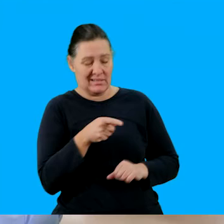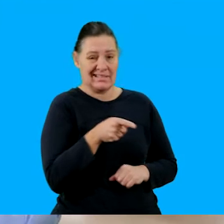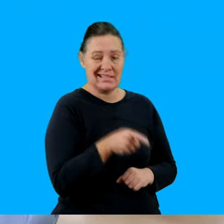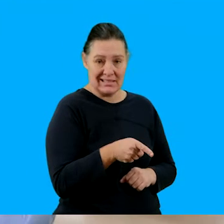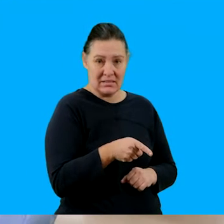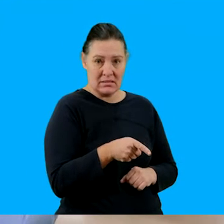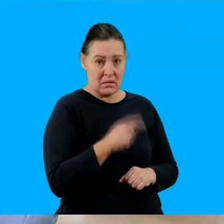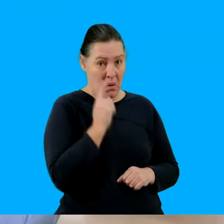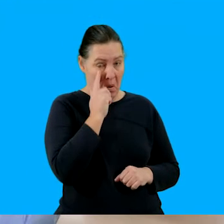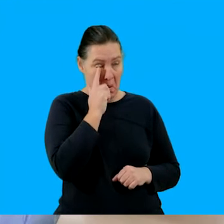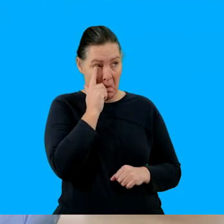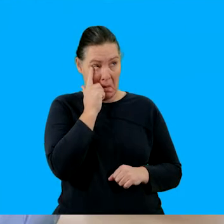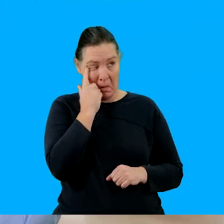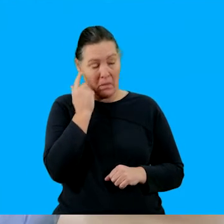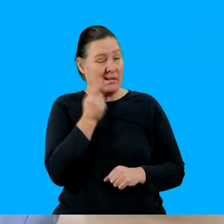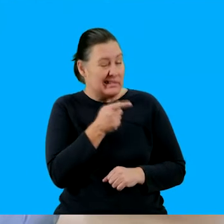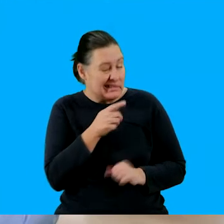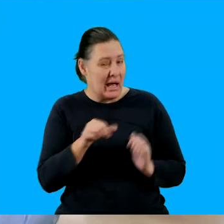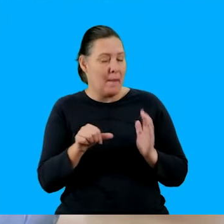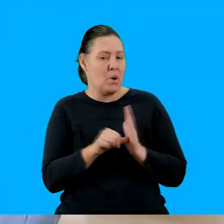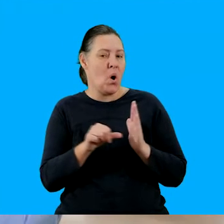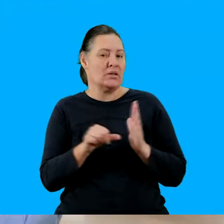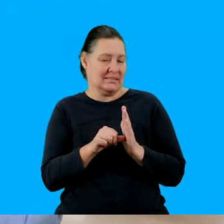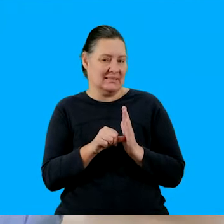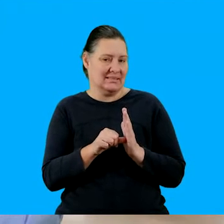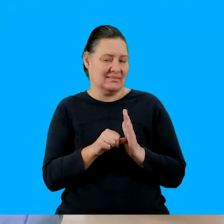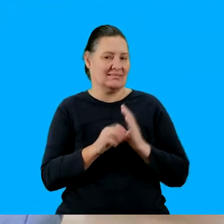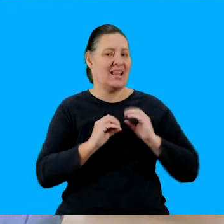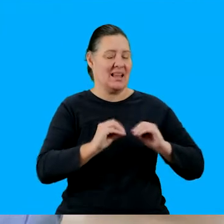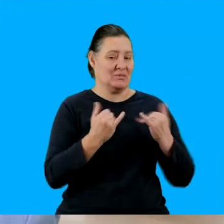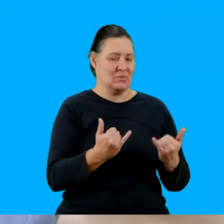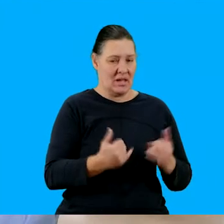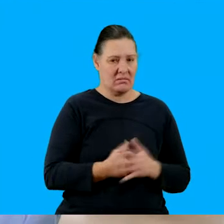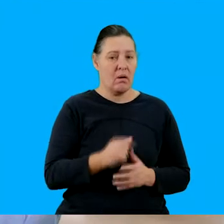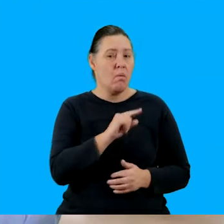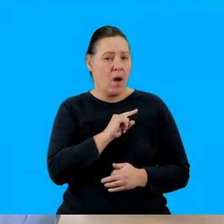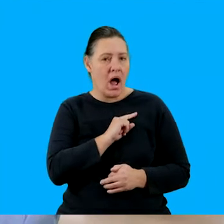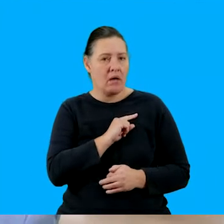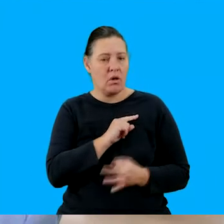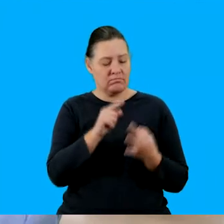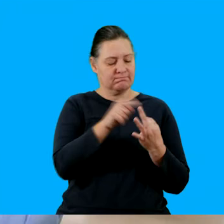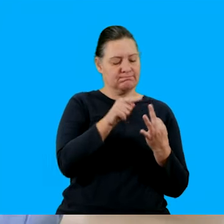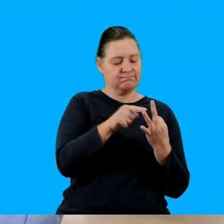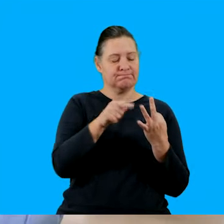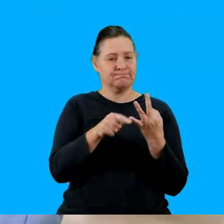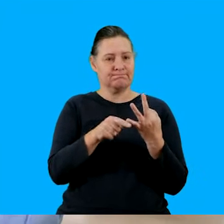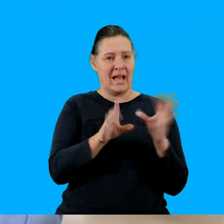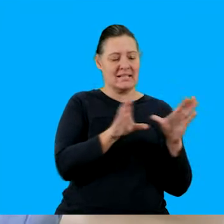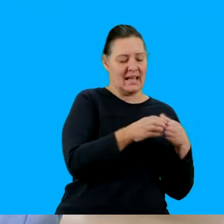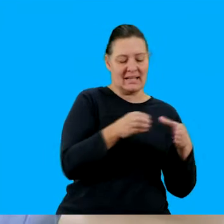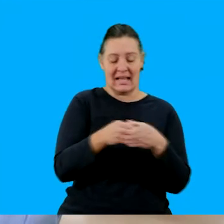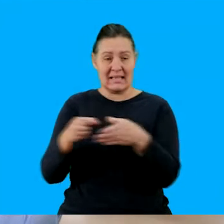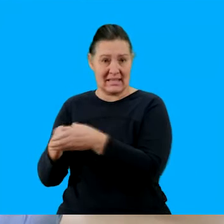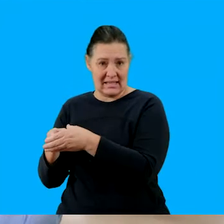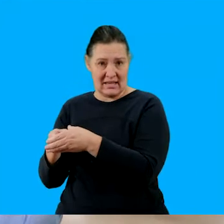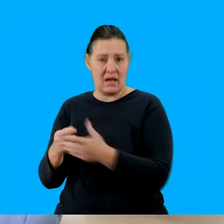products, which is a key part of our lesson for today, because we'll be looking into the three types of sectors and